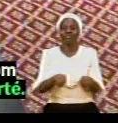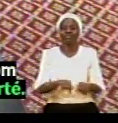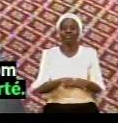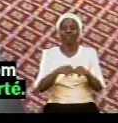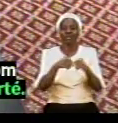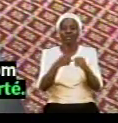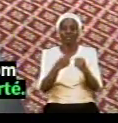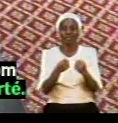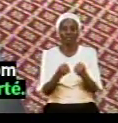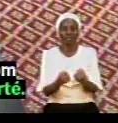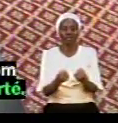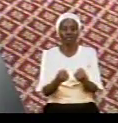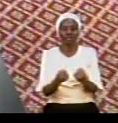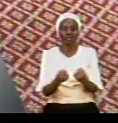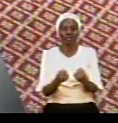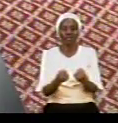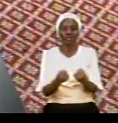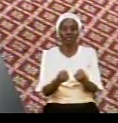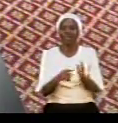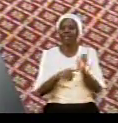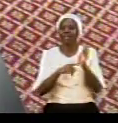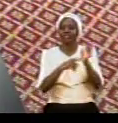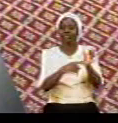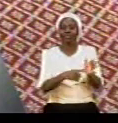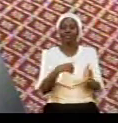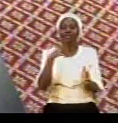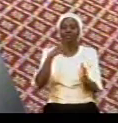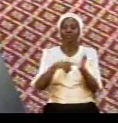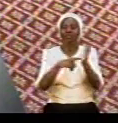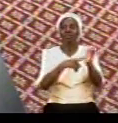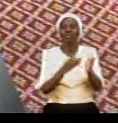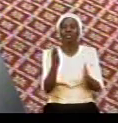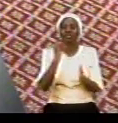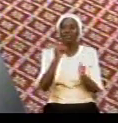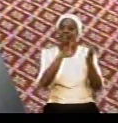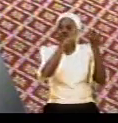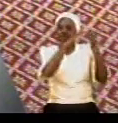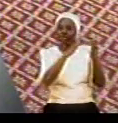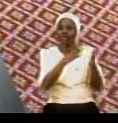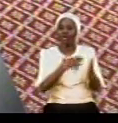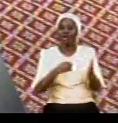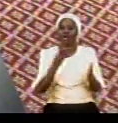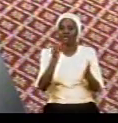hope, declaring there is freedom. I speak